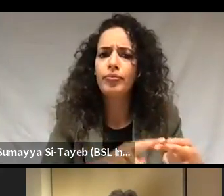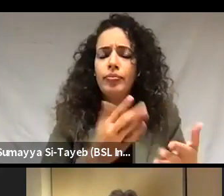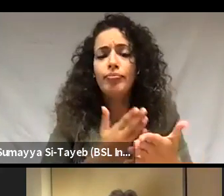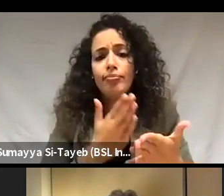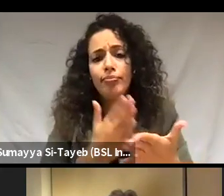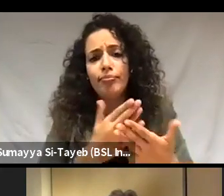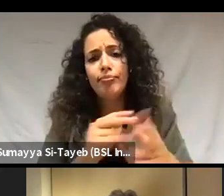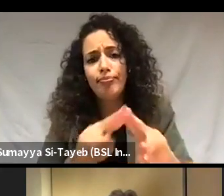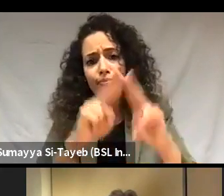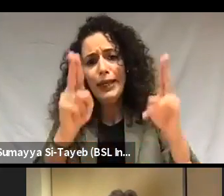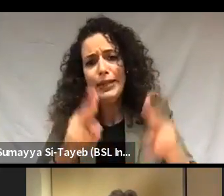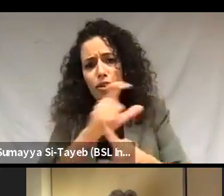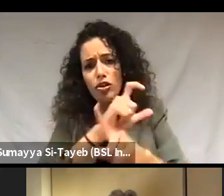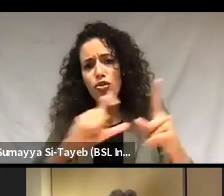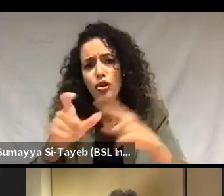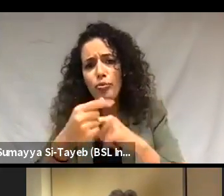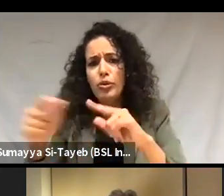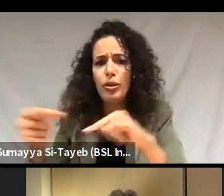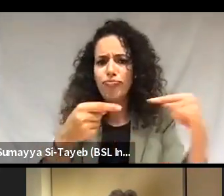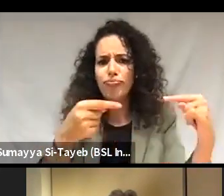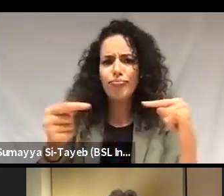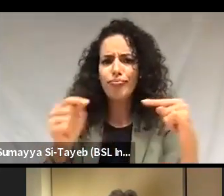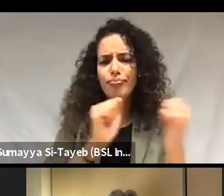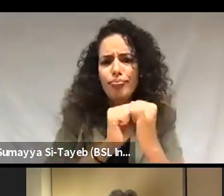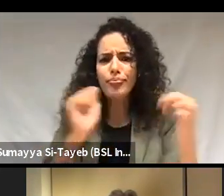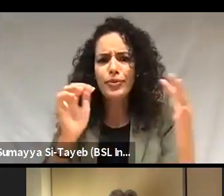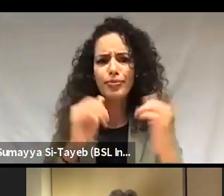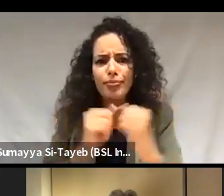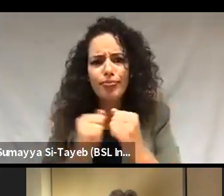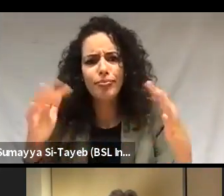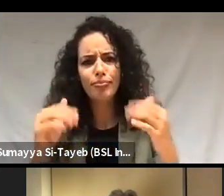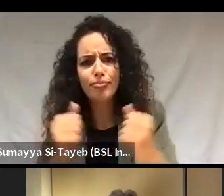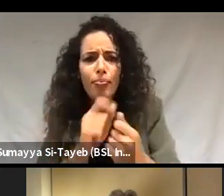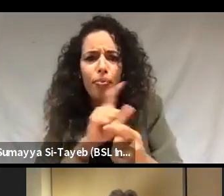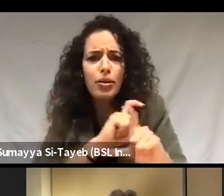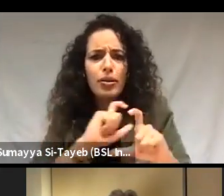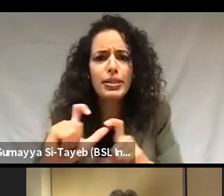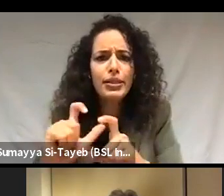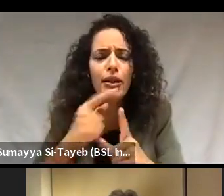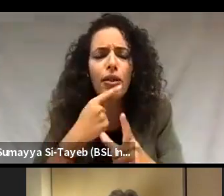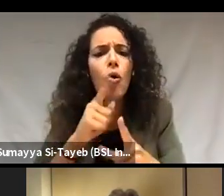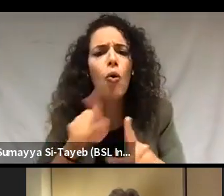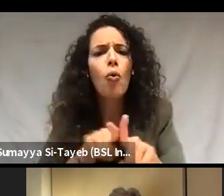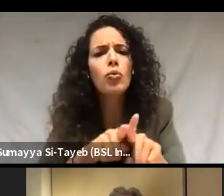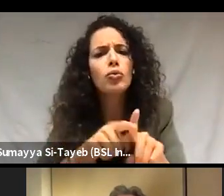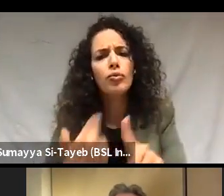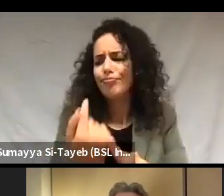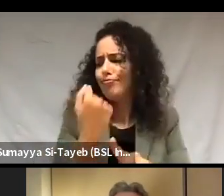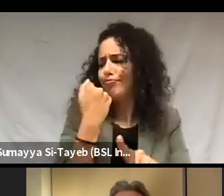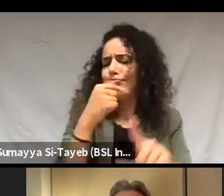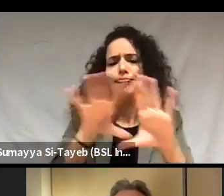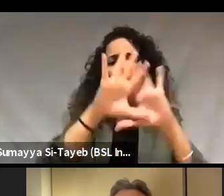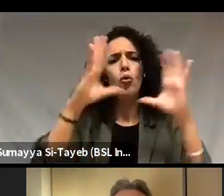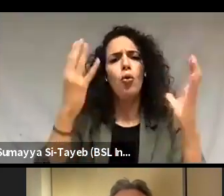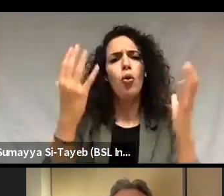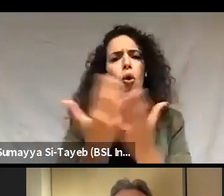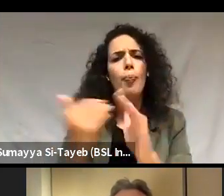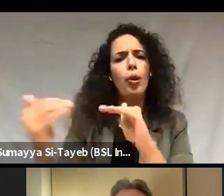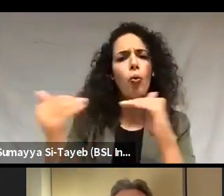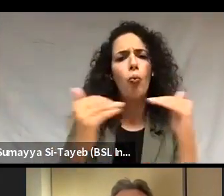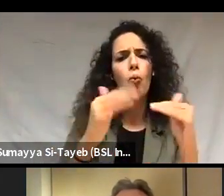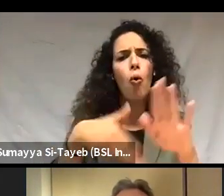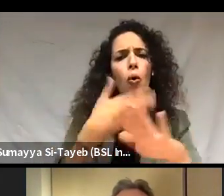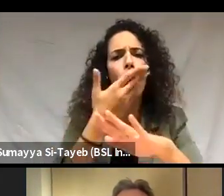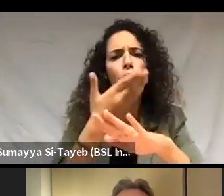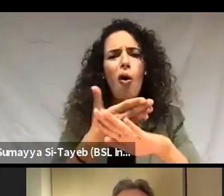around counterterrorism have arisen out of that environment of the global war on terror, and the information and intelligence sharing